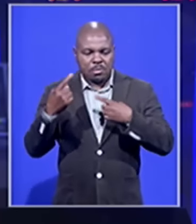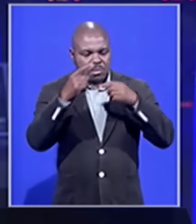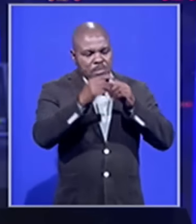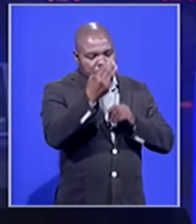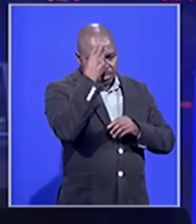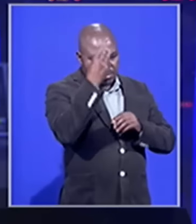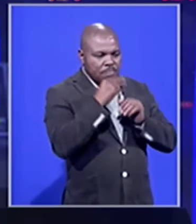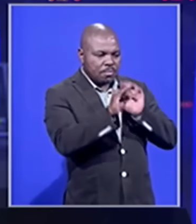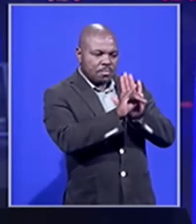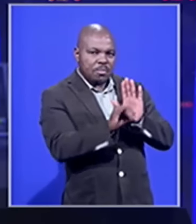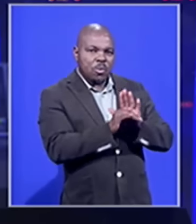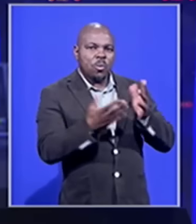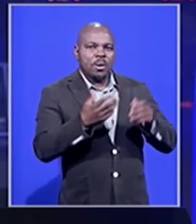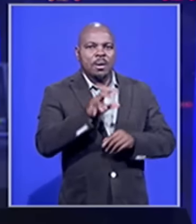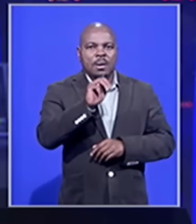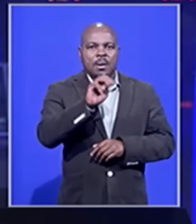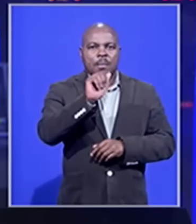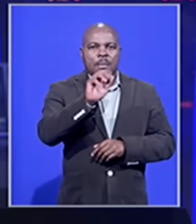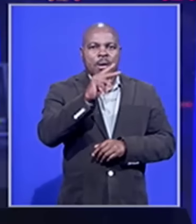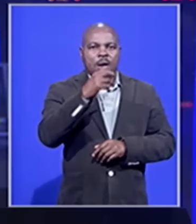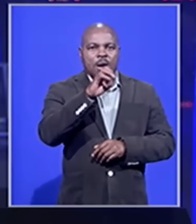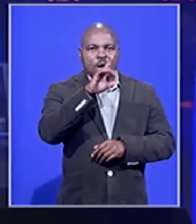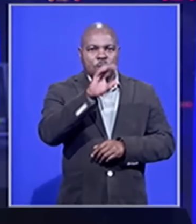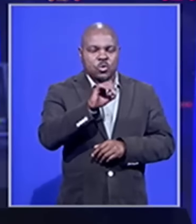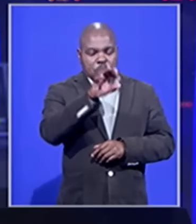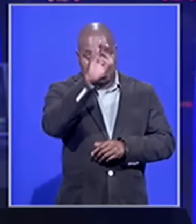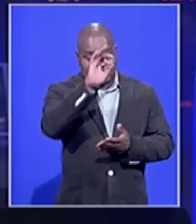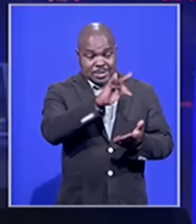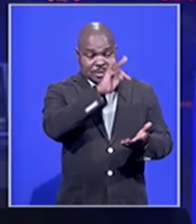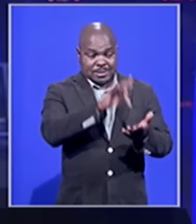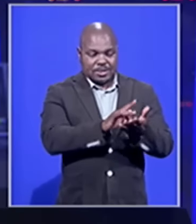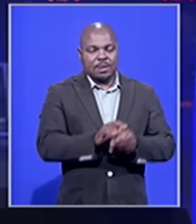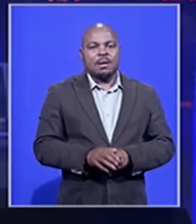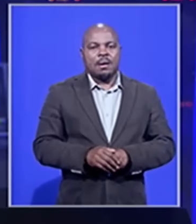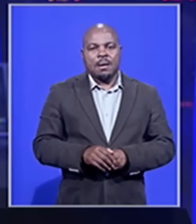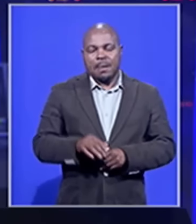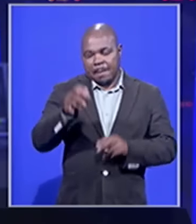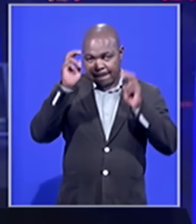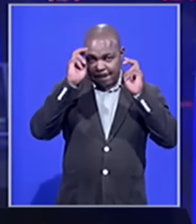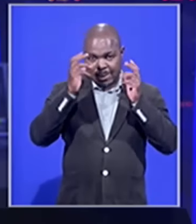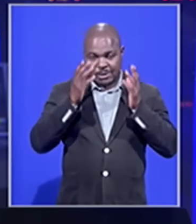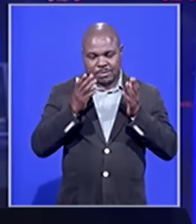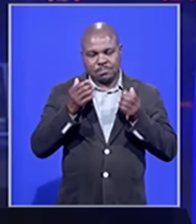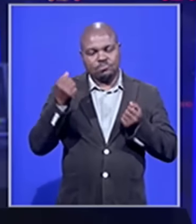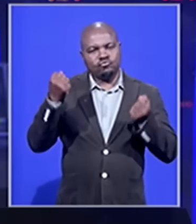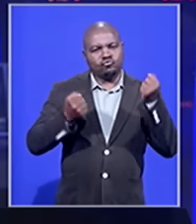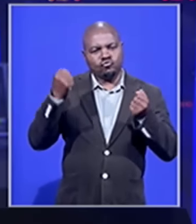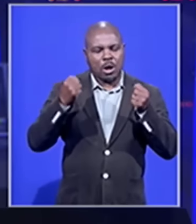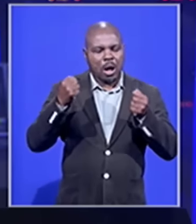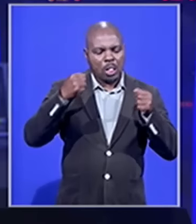sa sepolesa sa Makhado Louis Trichardt. Ho tlalewa hore mokganni wa bese o ile a lahlehelwa ke taolo mmileng o moholo wa N1 ka Sontaha.